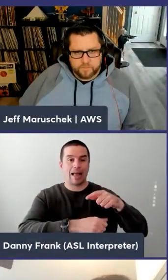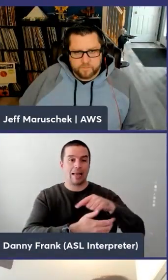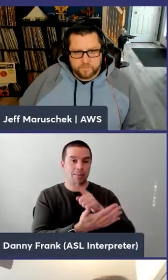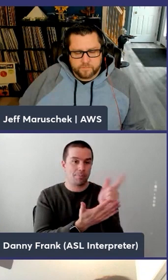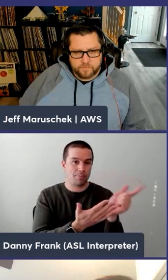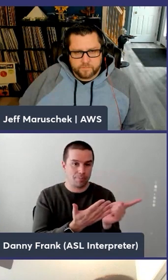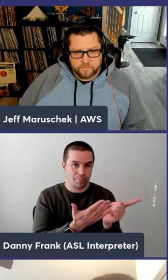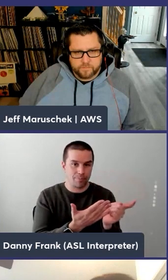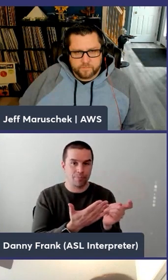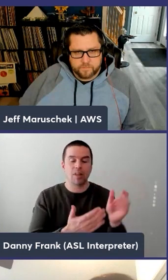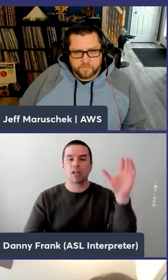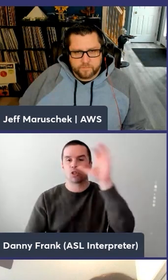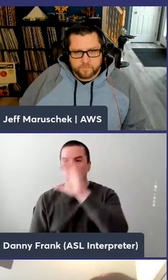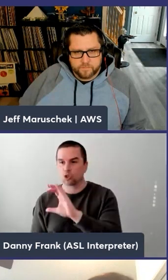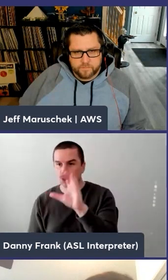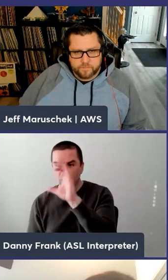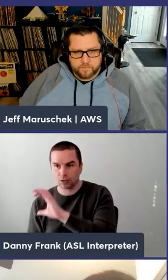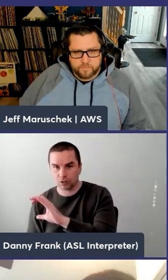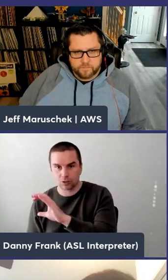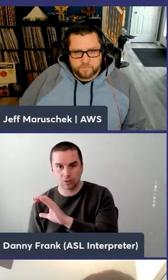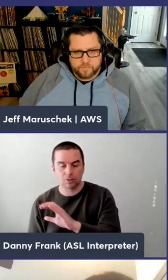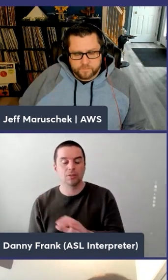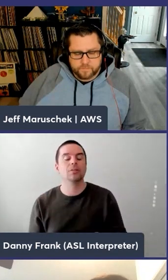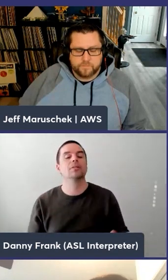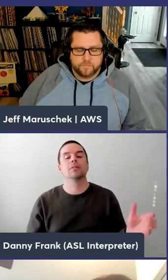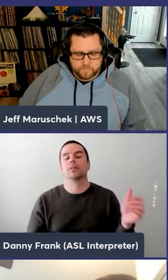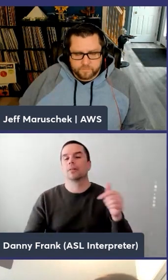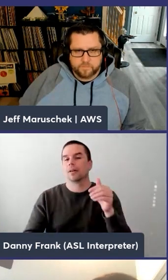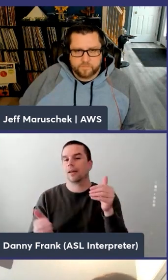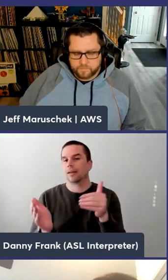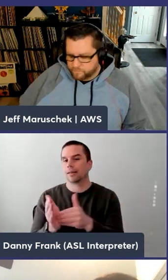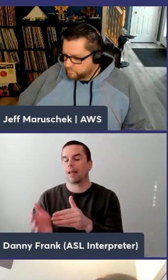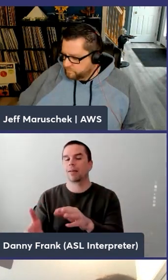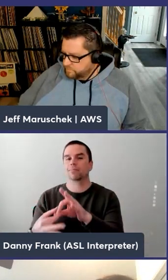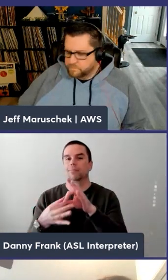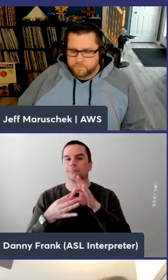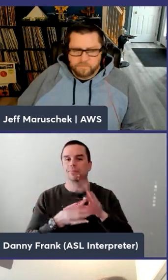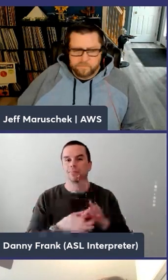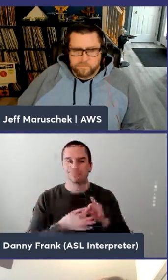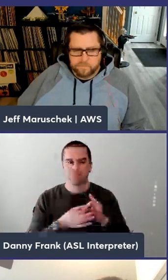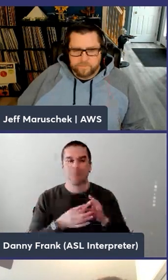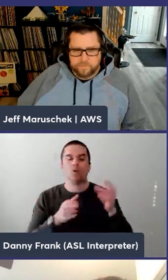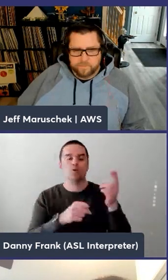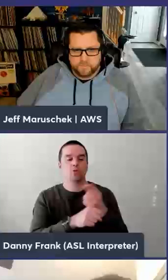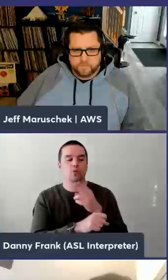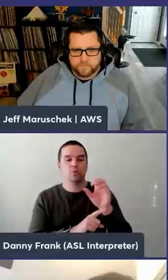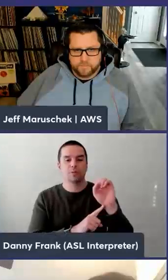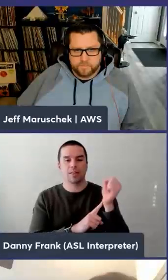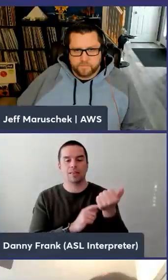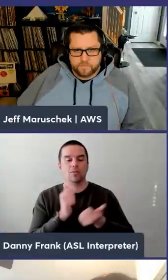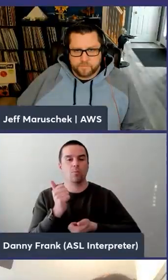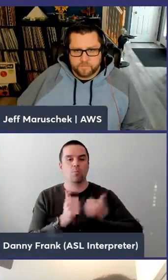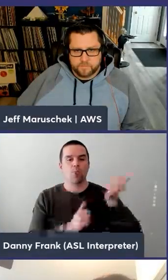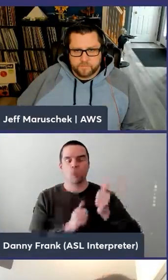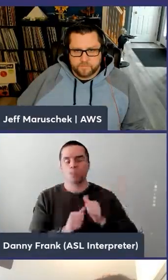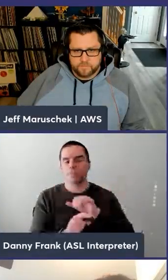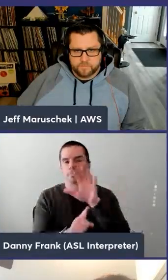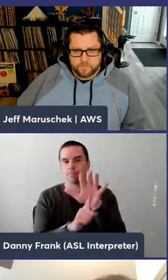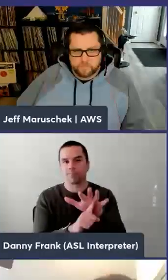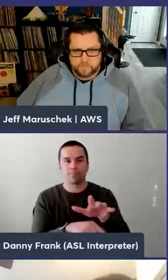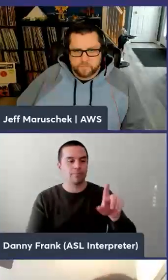it ties back to the target use cases or the most predominant use cases, which is time series